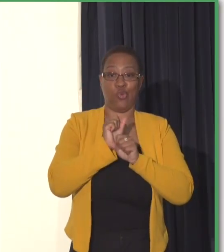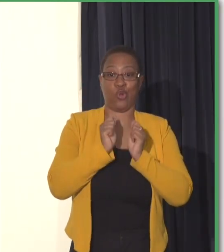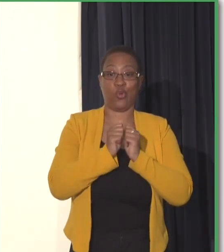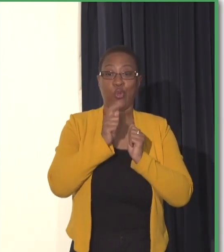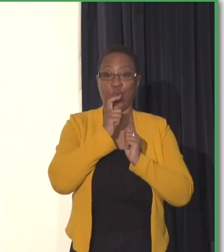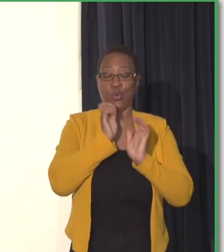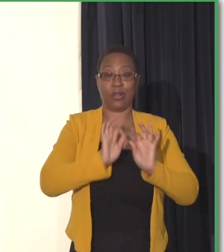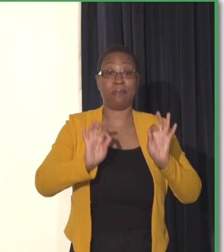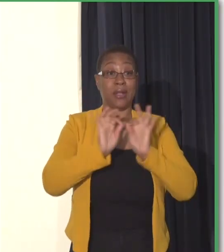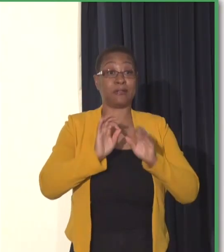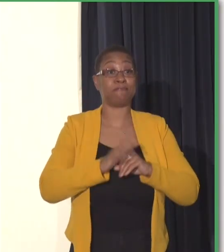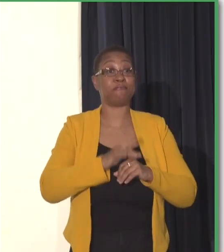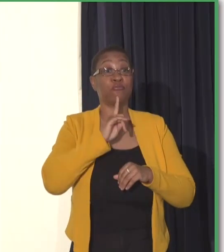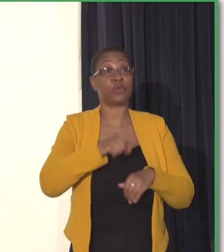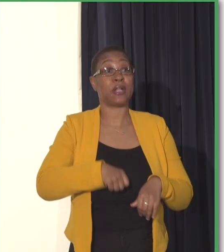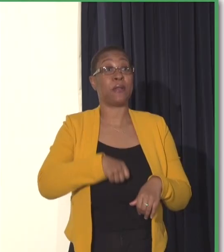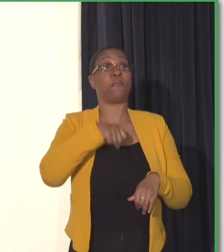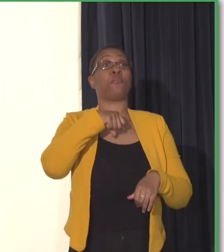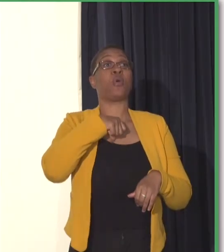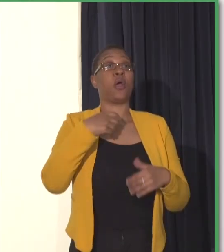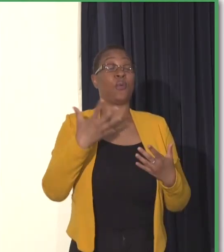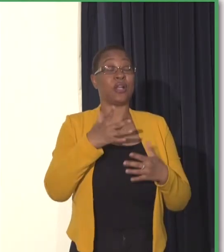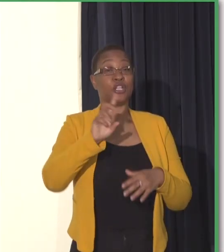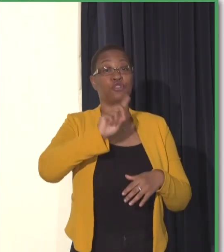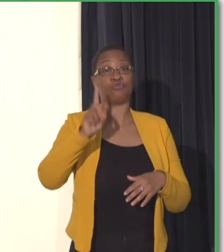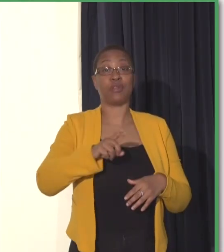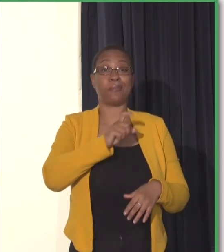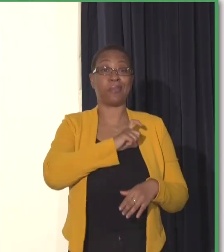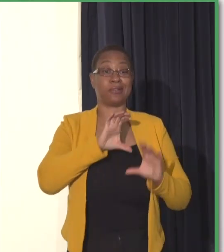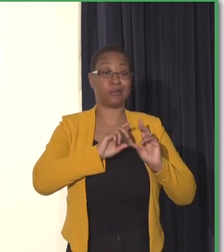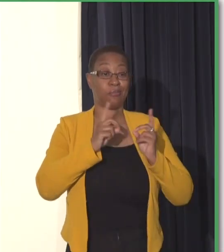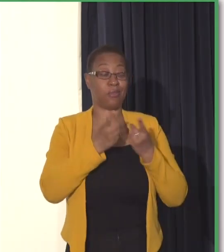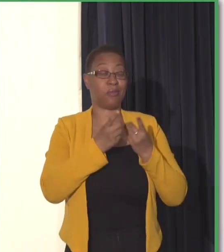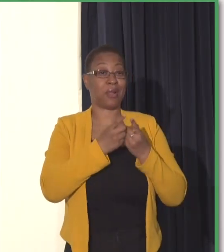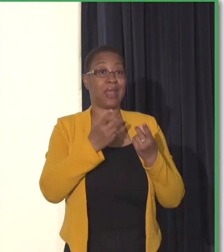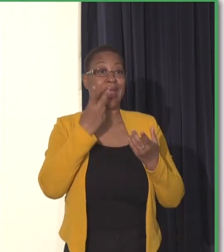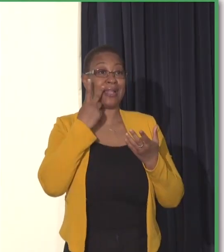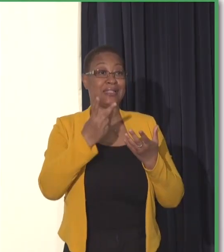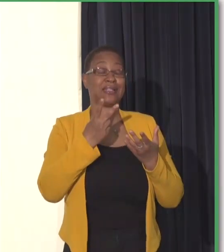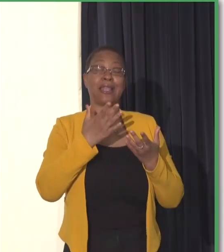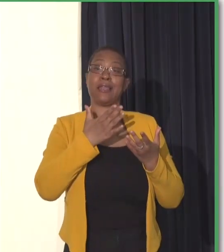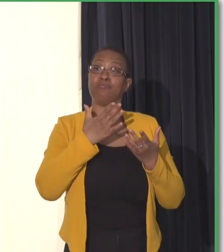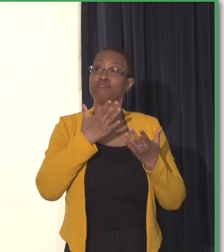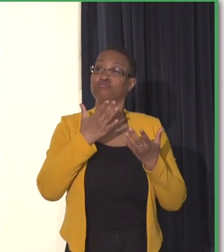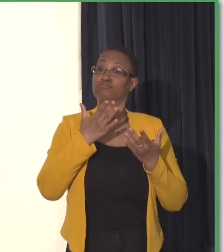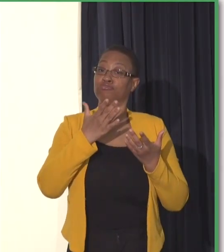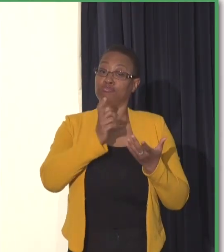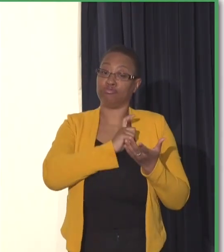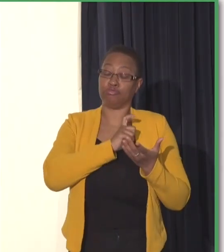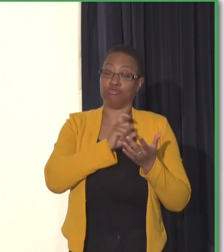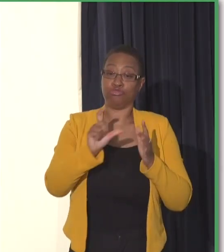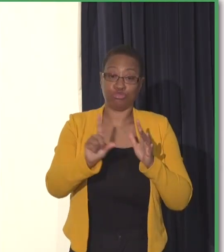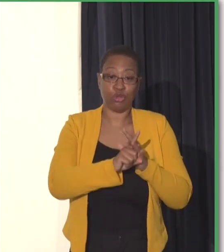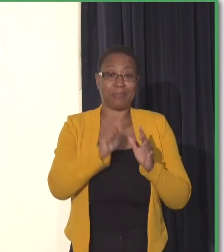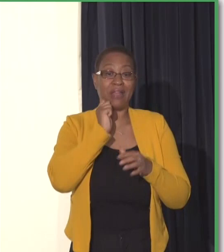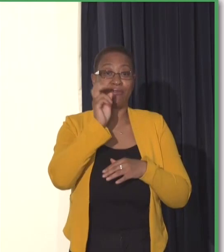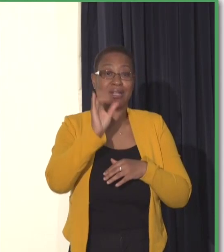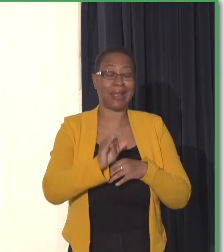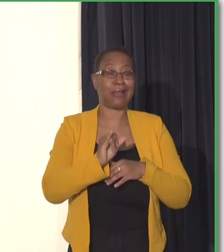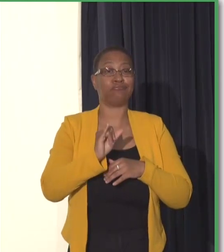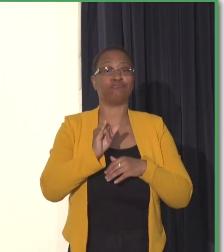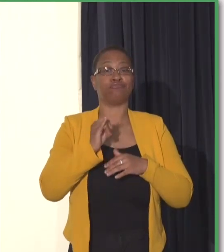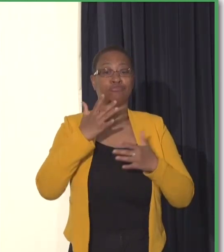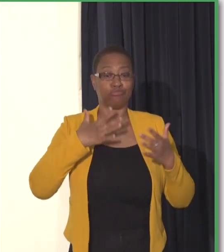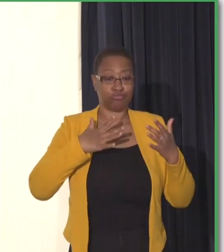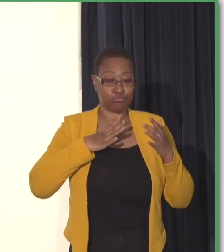I've never been prouder to be the Detroit Police Department. I've seen my people constantly show up, suit up, and show out.